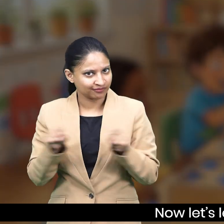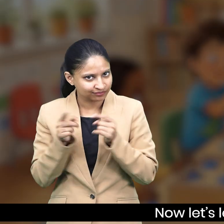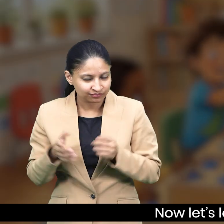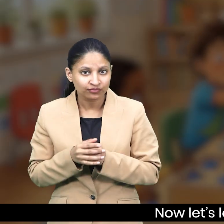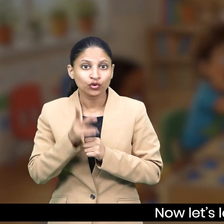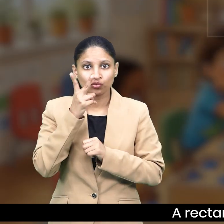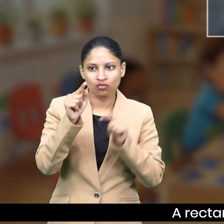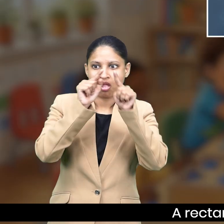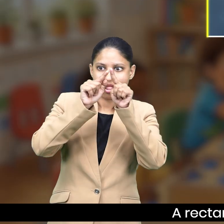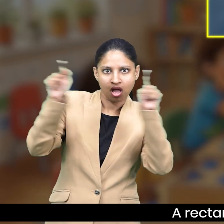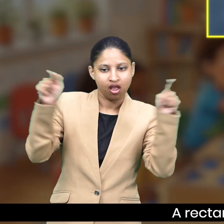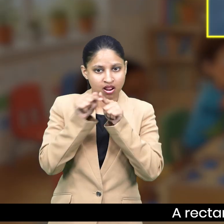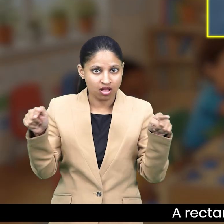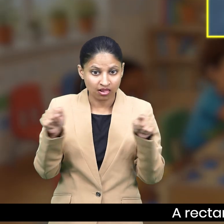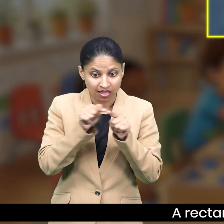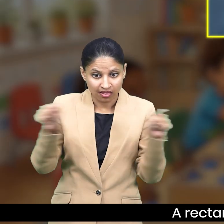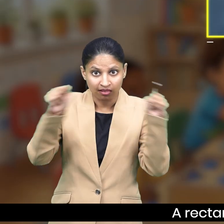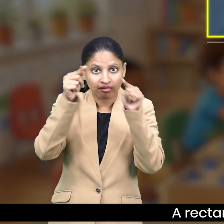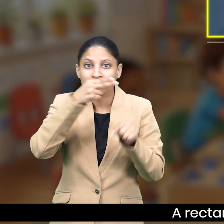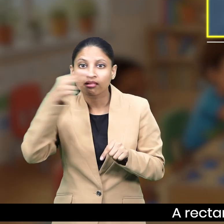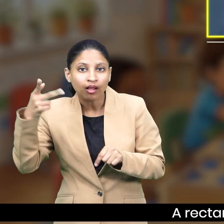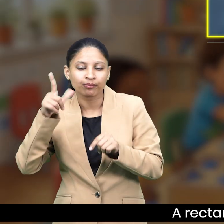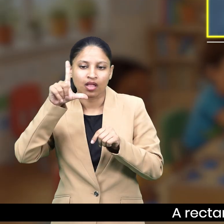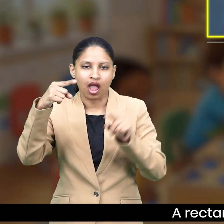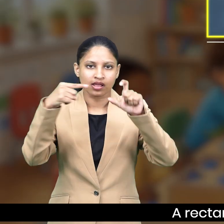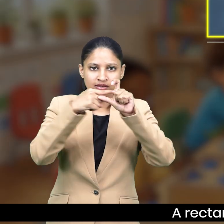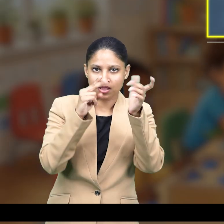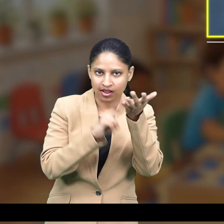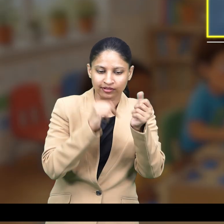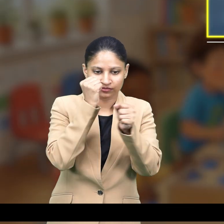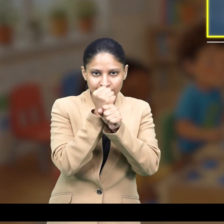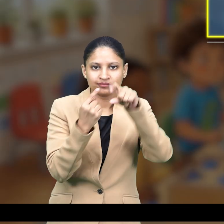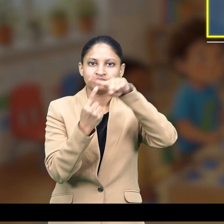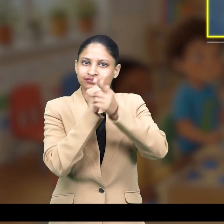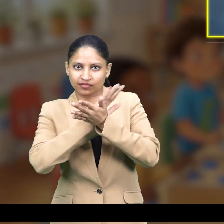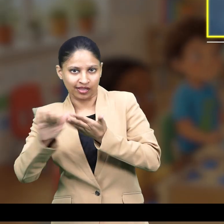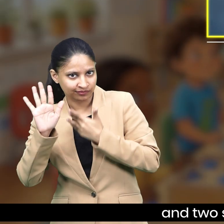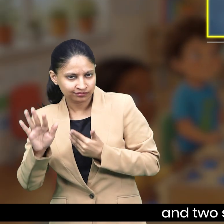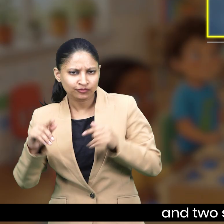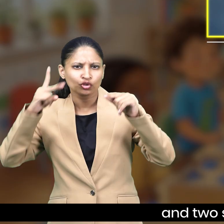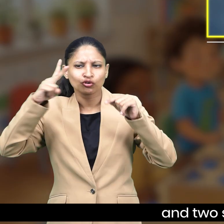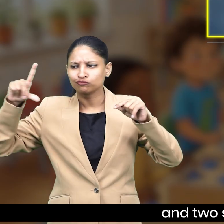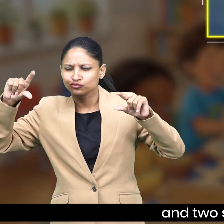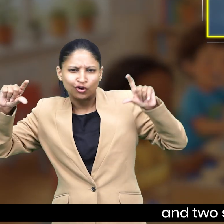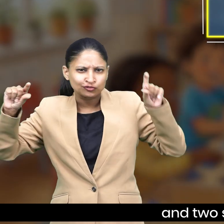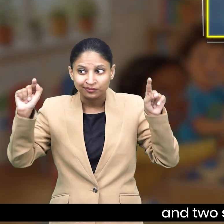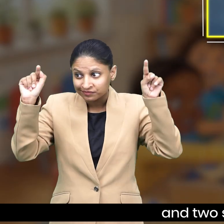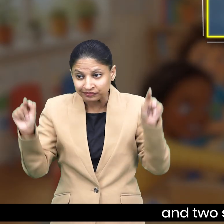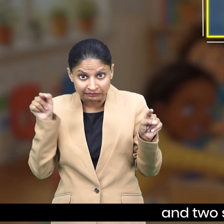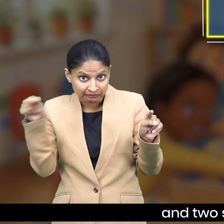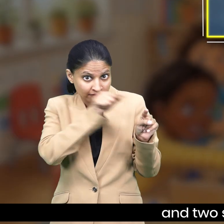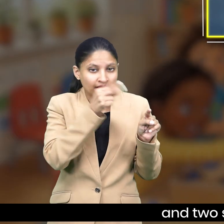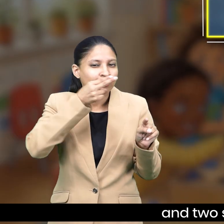rectangle. A rectangle has 2 long sides called lengths and 2